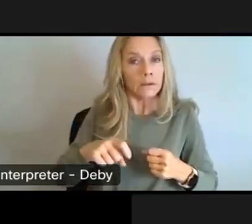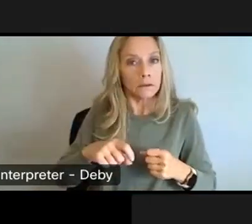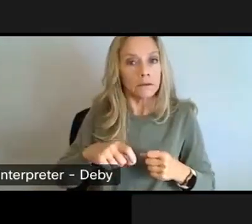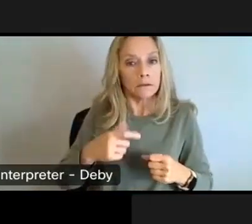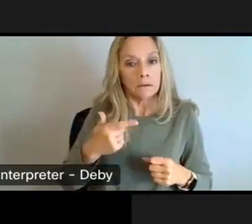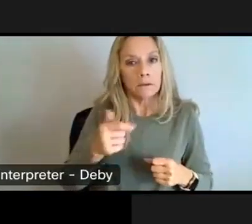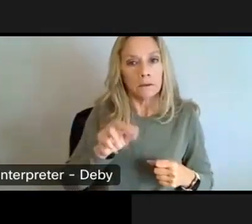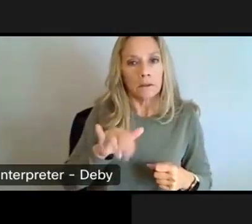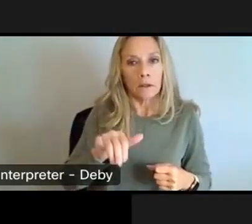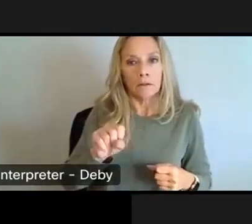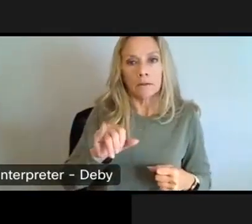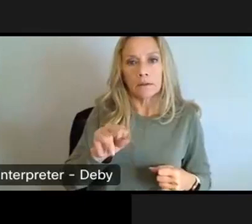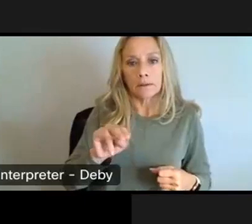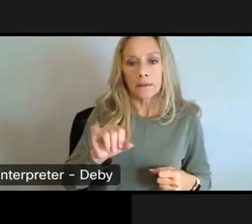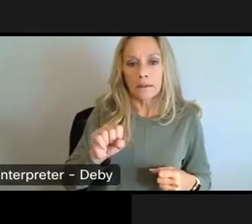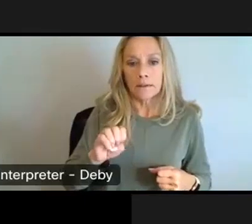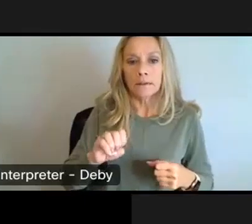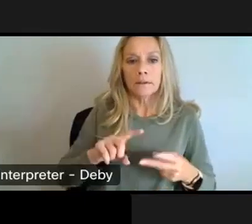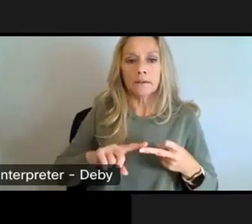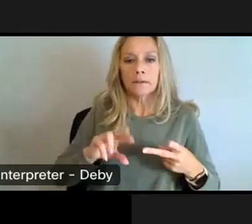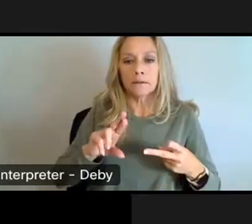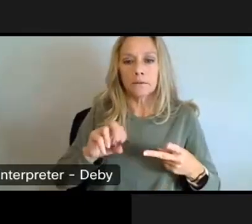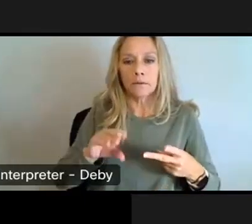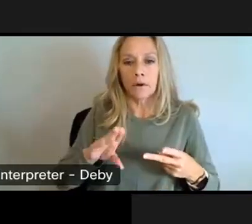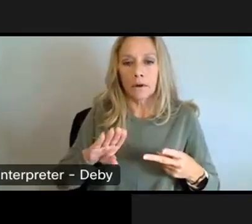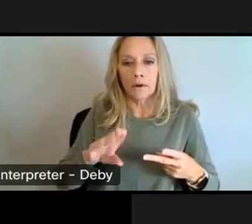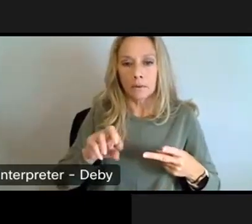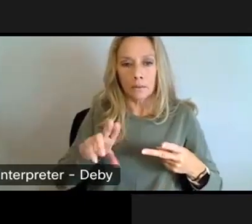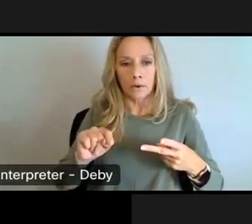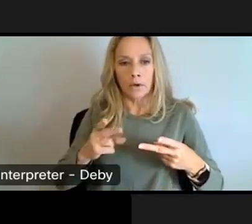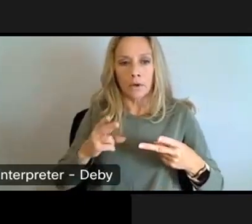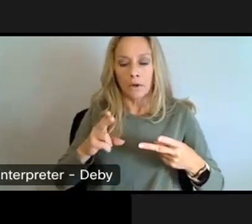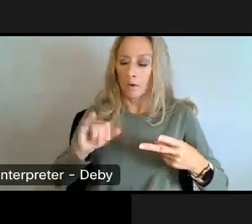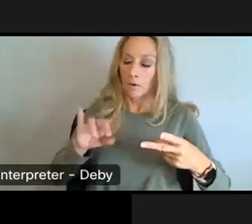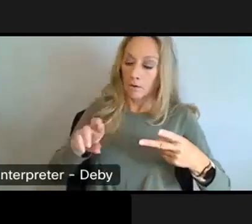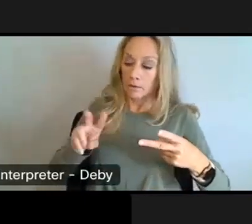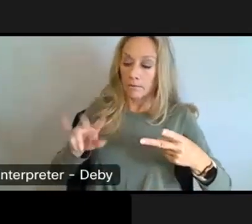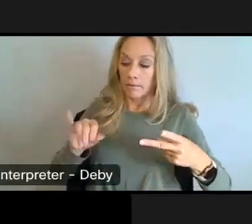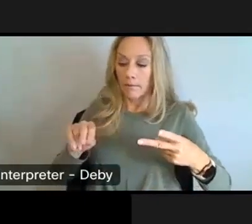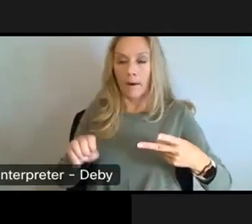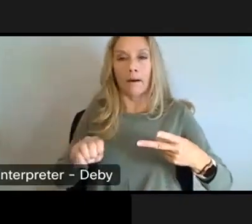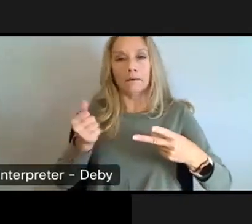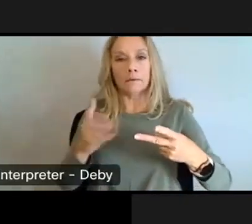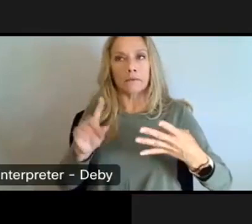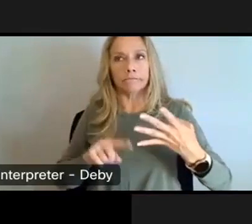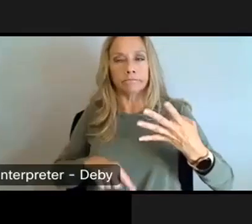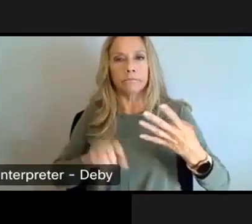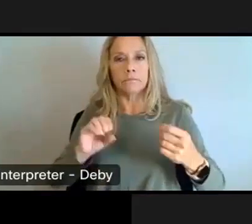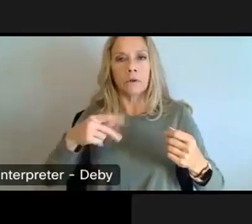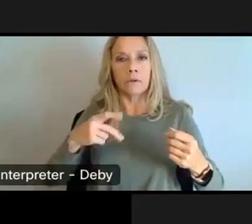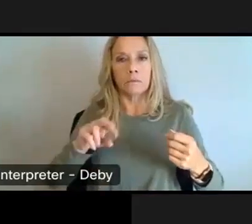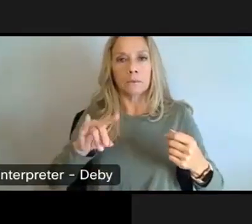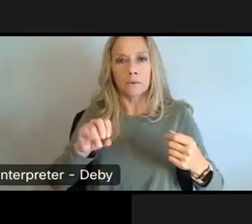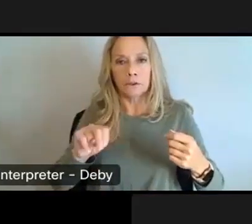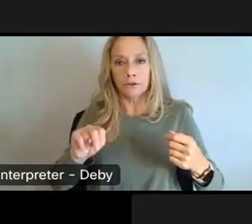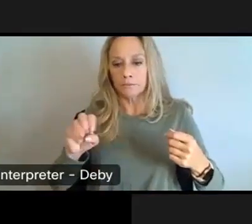Sinise Foundation, Robert Irvine Foundation, and several other organizations, Operation Men, they all have a